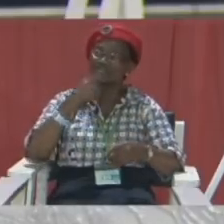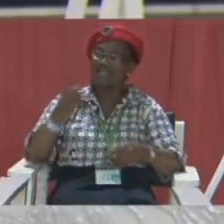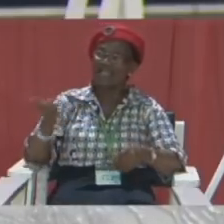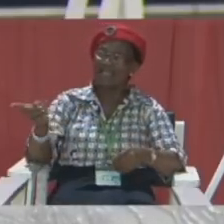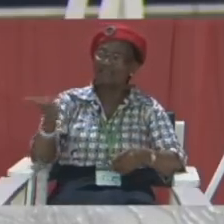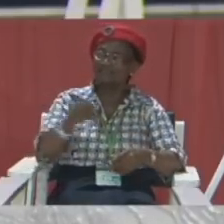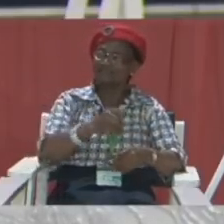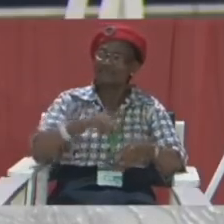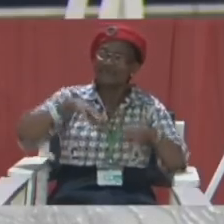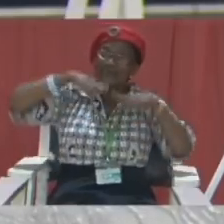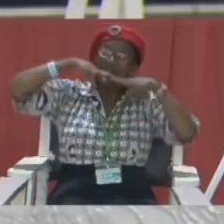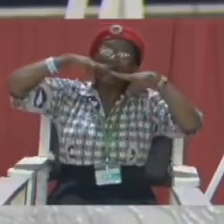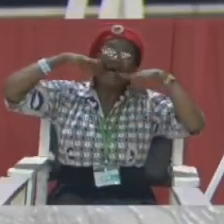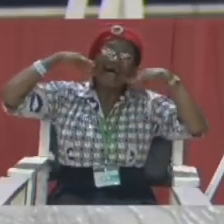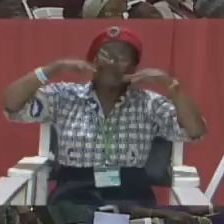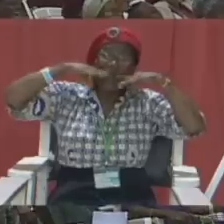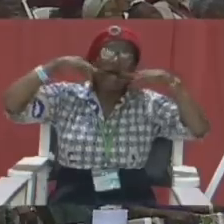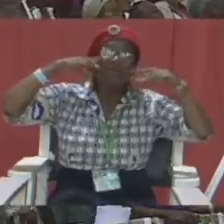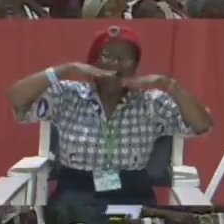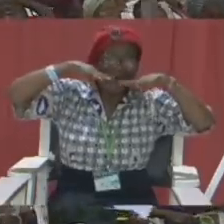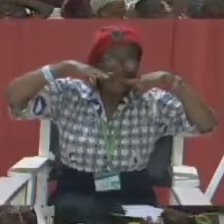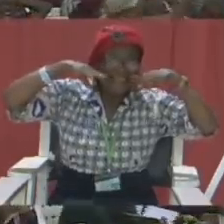Laugh. Really?